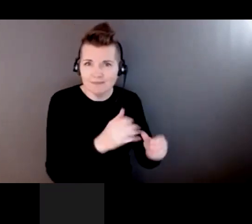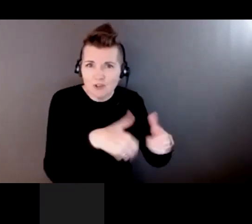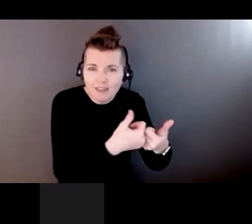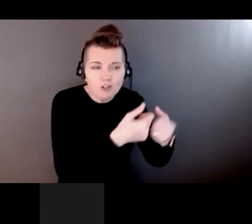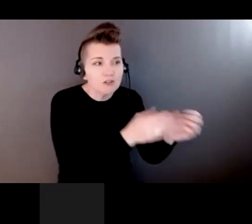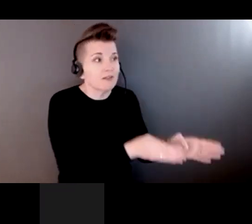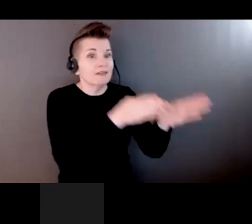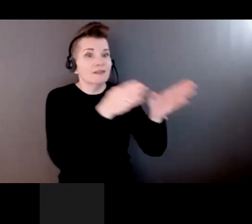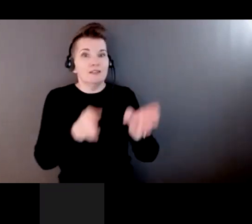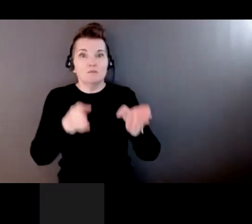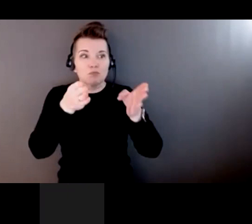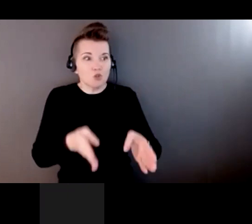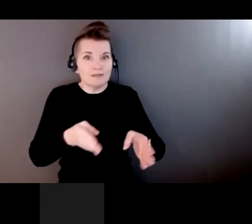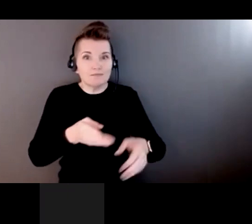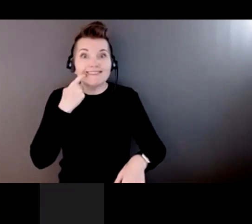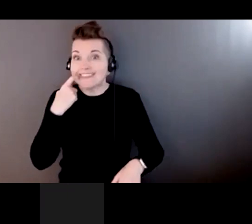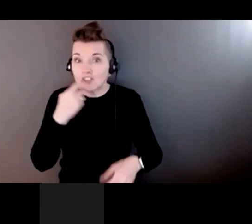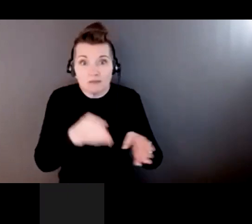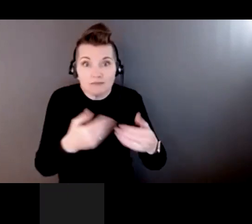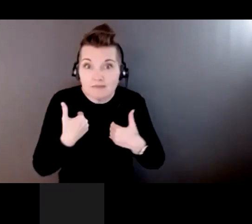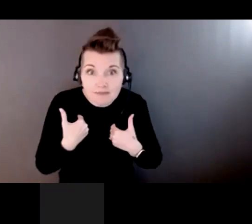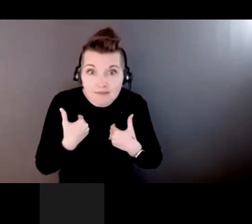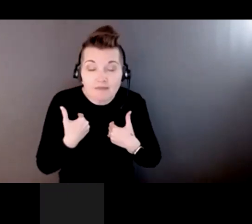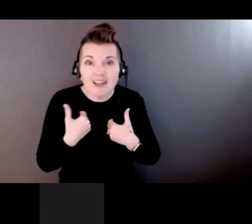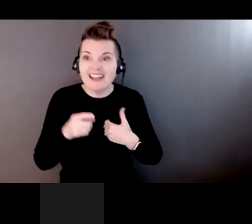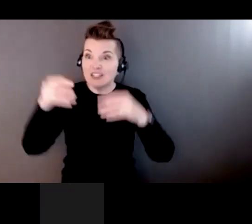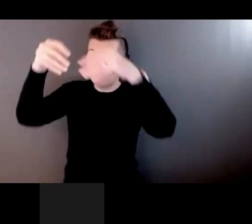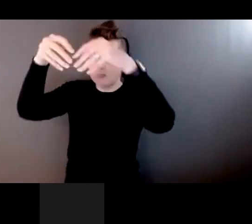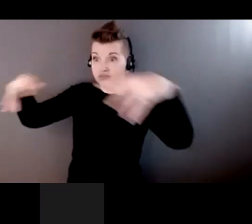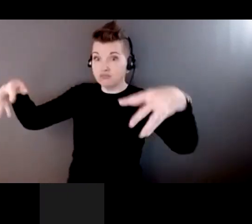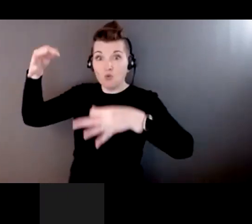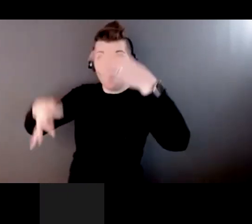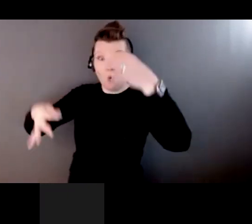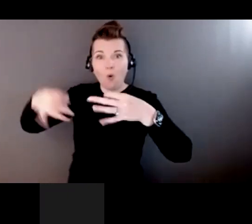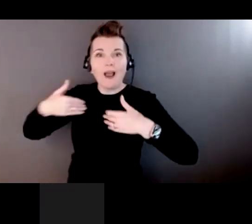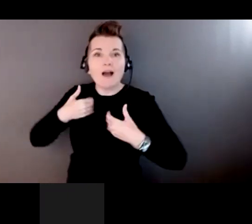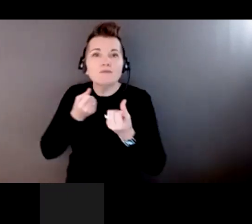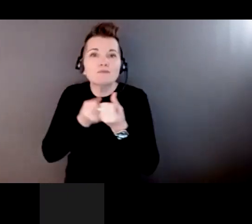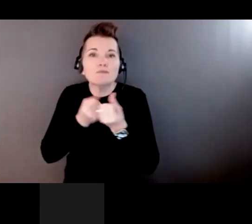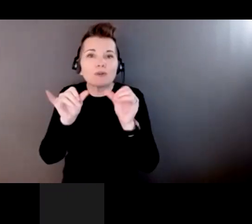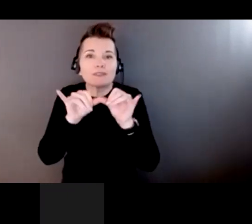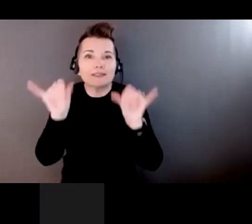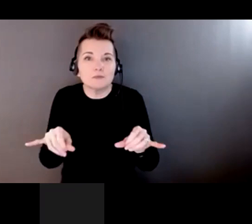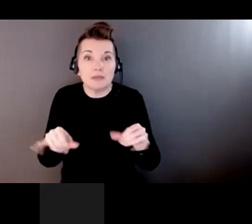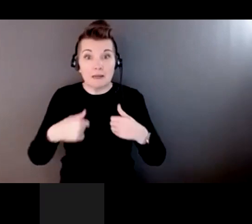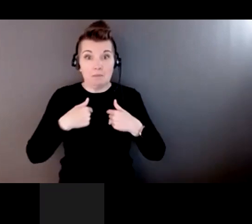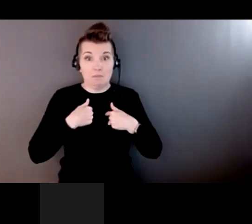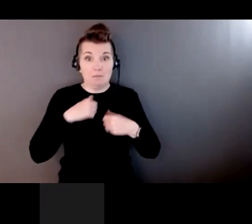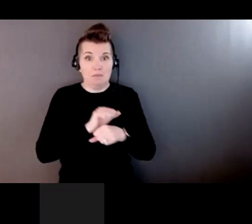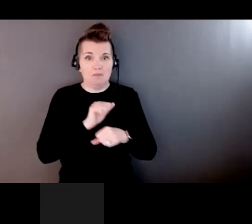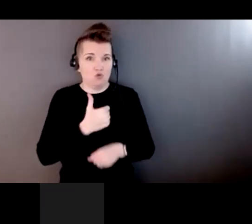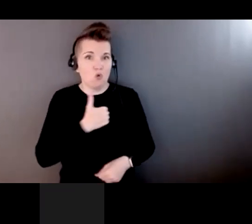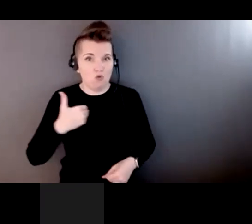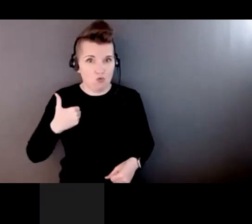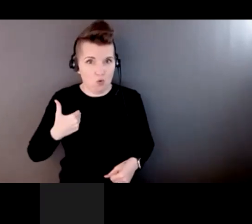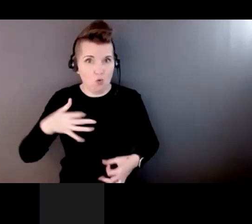all have various supports within the differing court houses. I'm in the Toronto courthouse, but whether